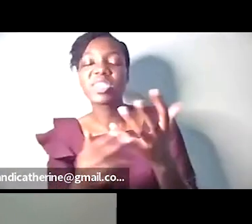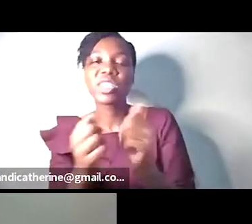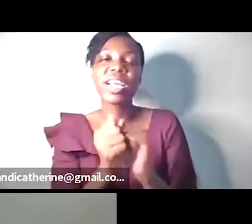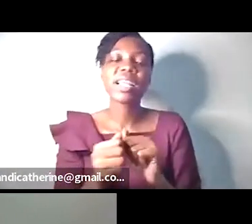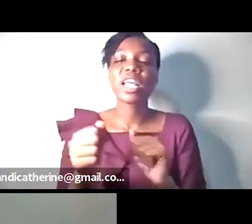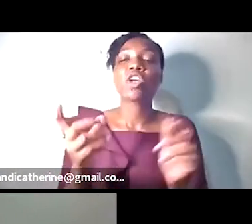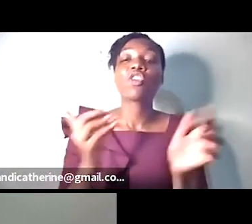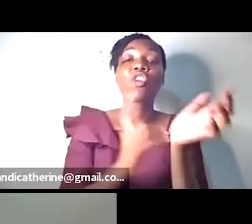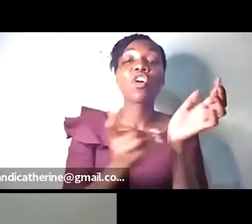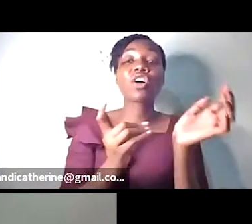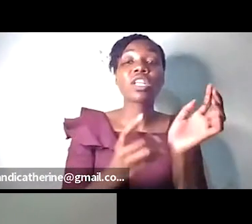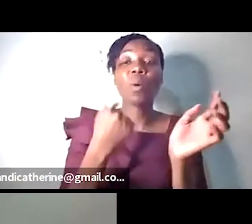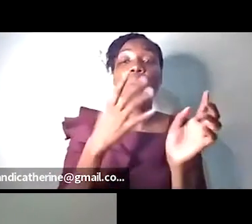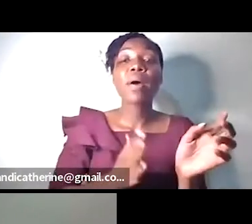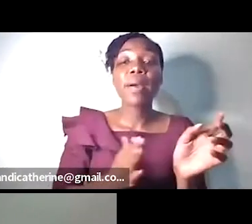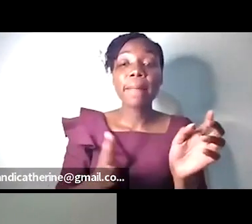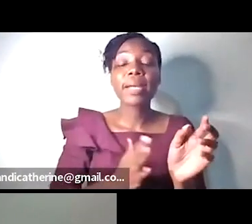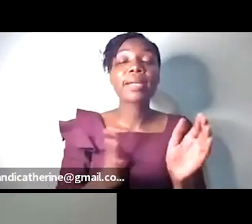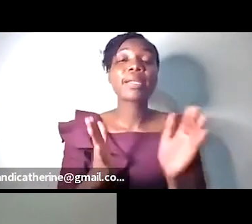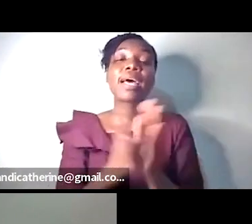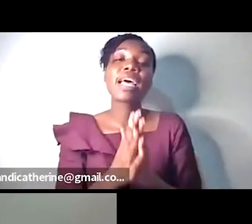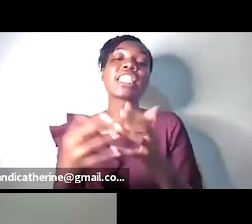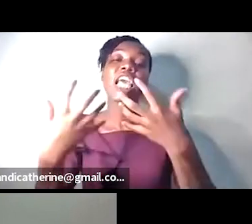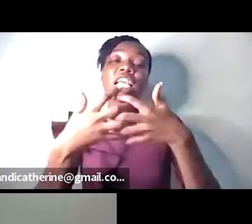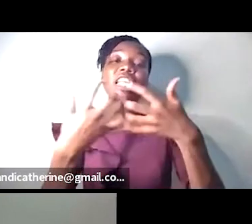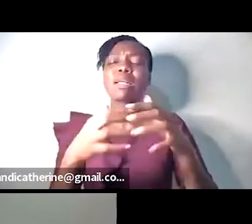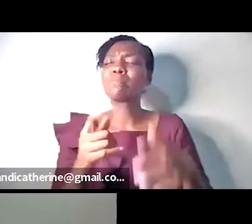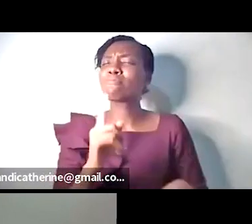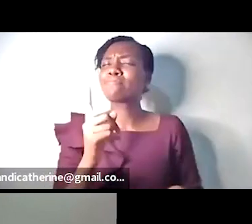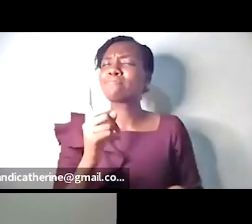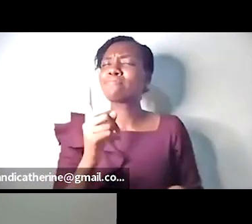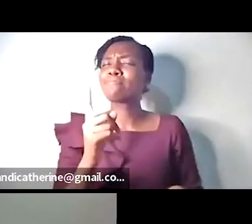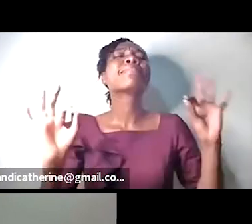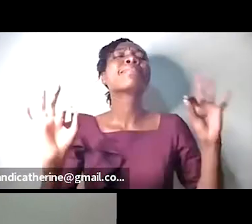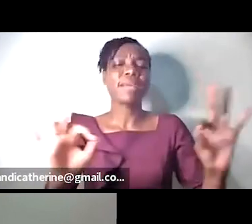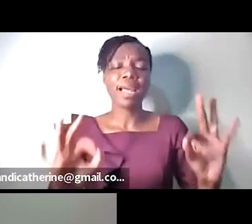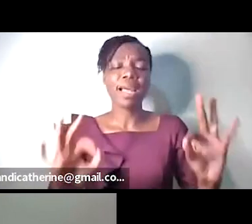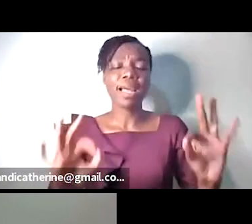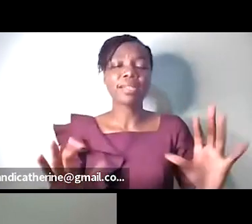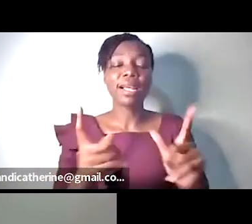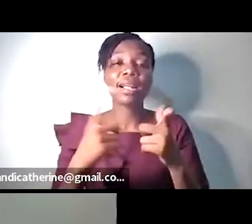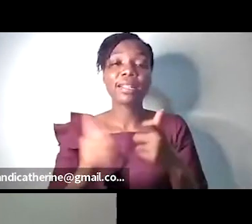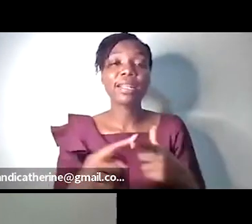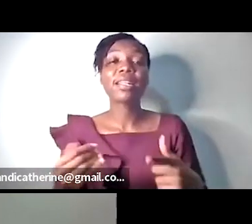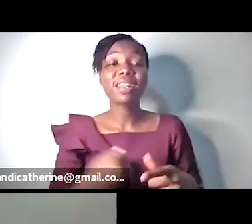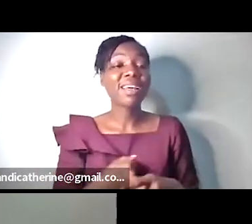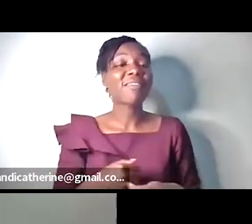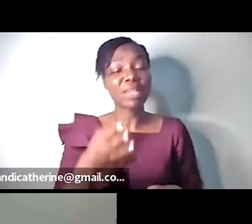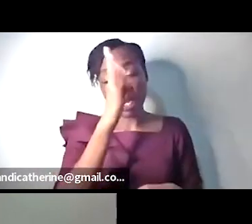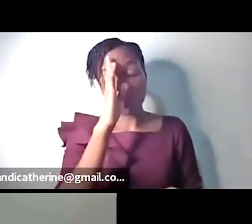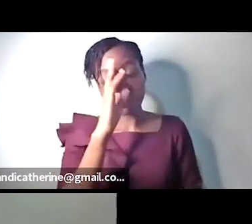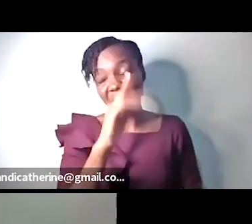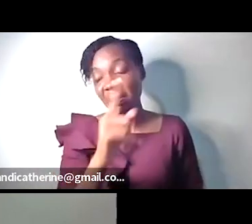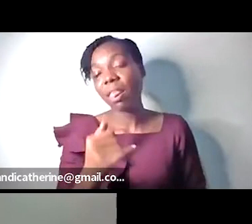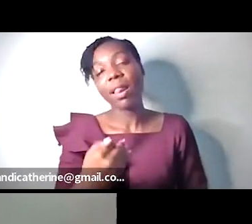really smart ones are the ones that have the biggest imposter syndrome. Now, can you imagine that out of 10